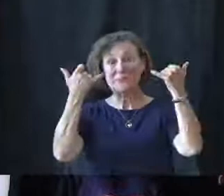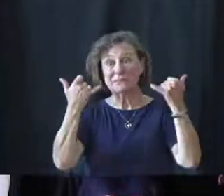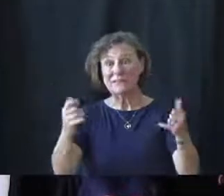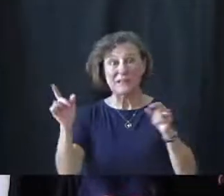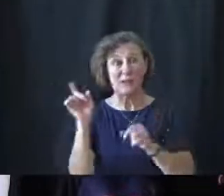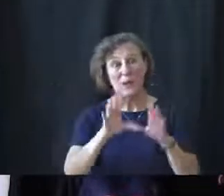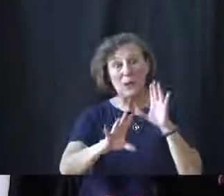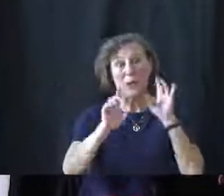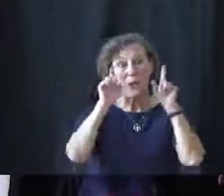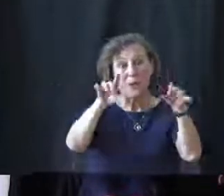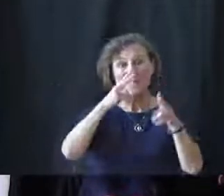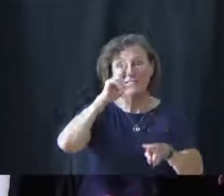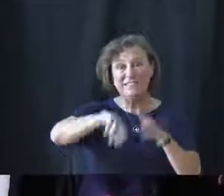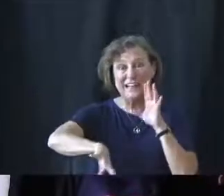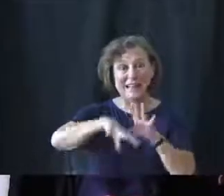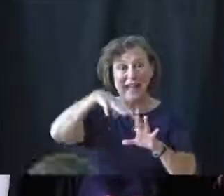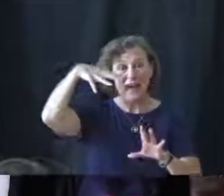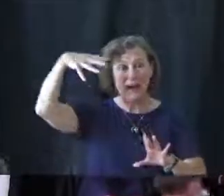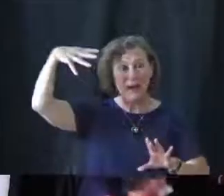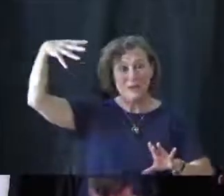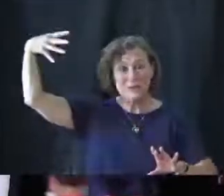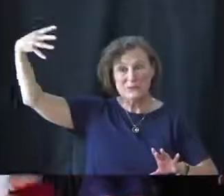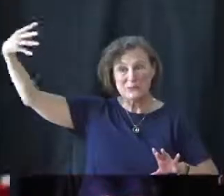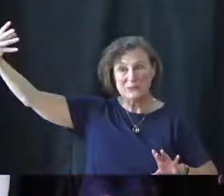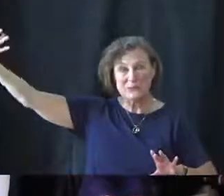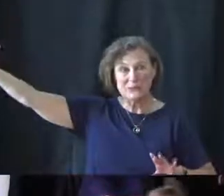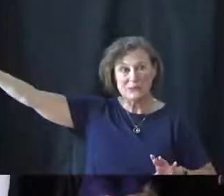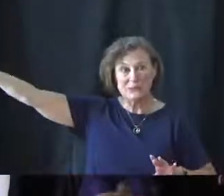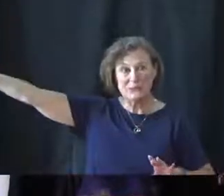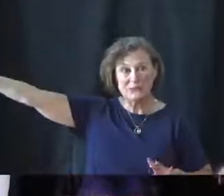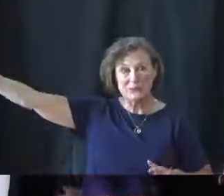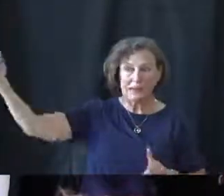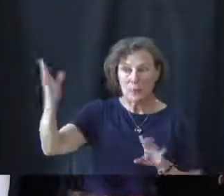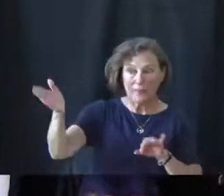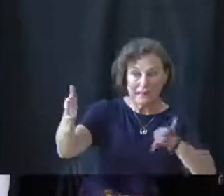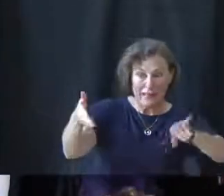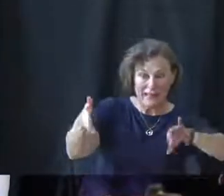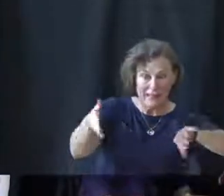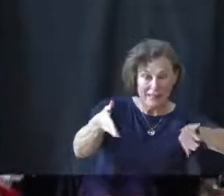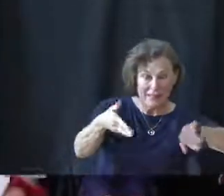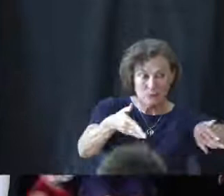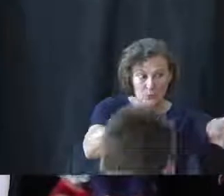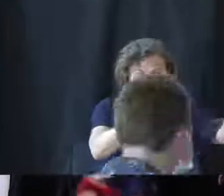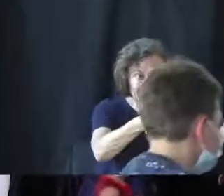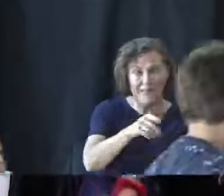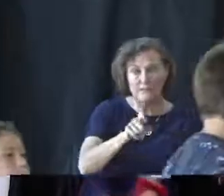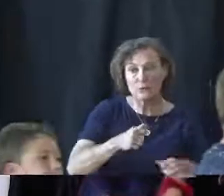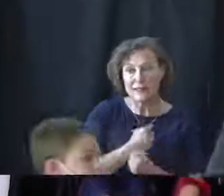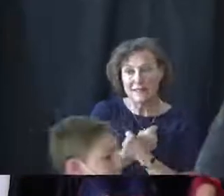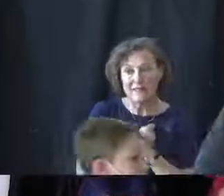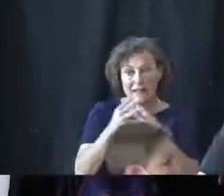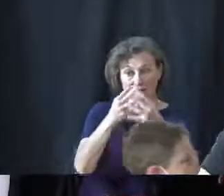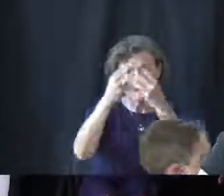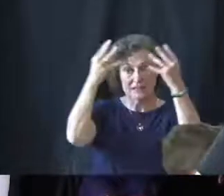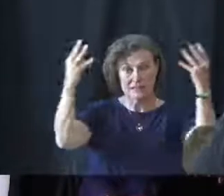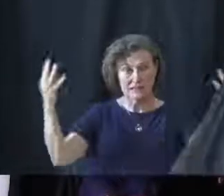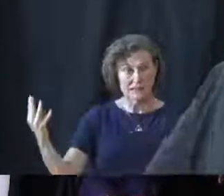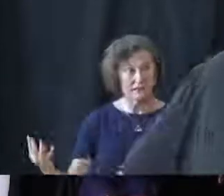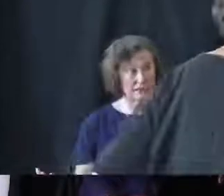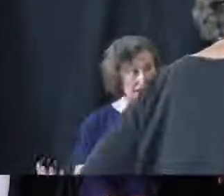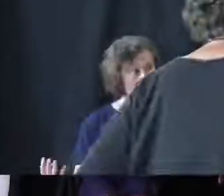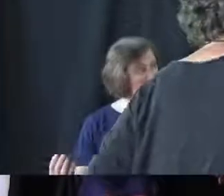fun outside, okay? Yay! Okay, wait, this way, guys, this way. Wait. So we are going